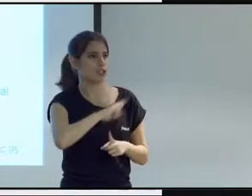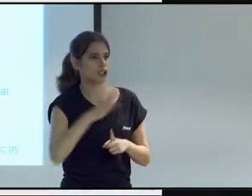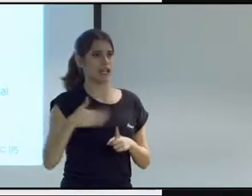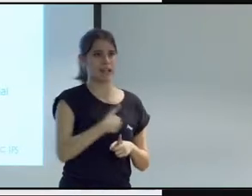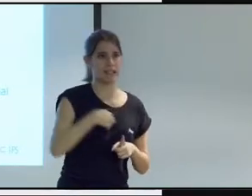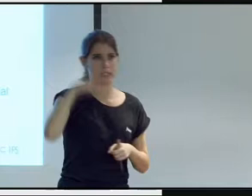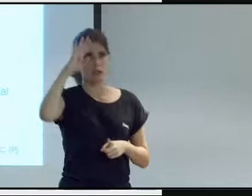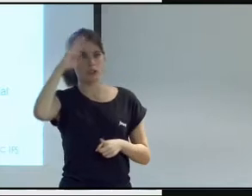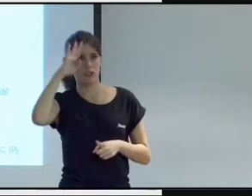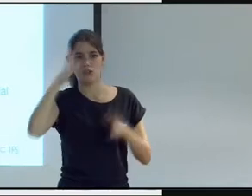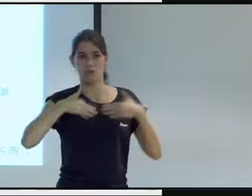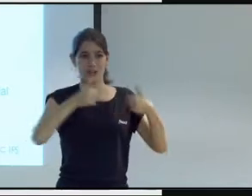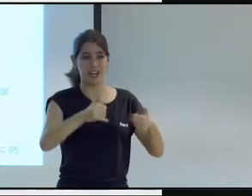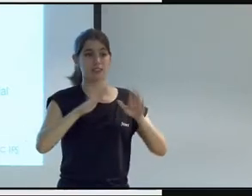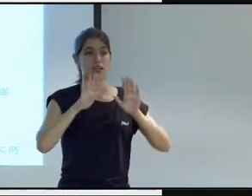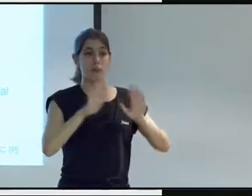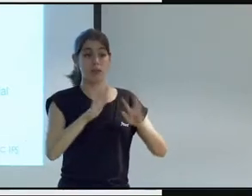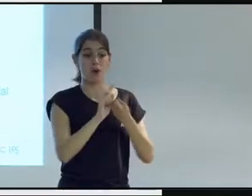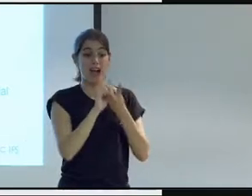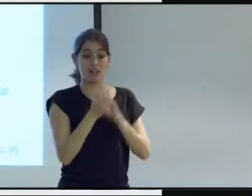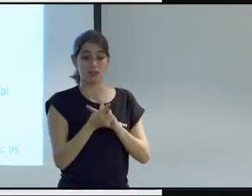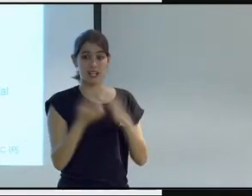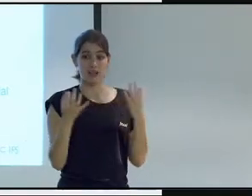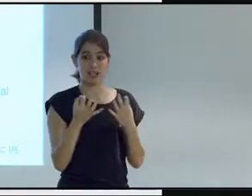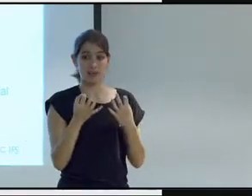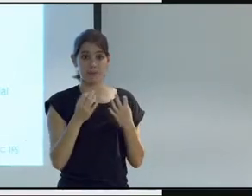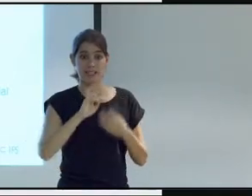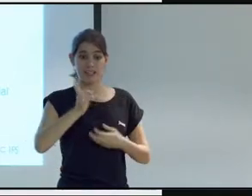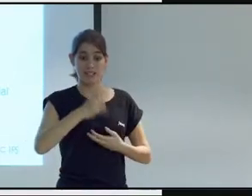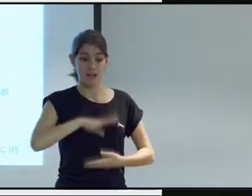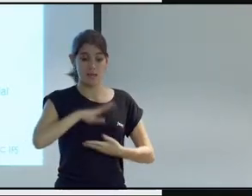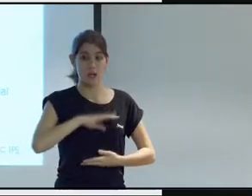ideological, gender, religious expression. And to the contrary,